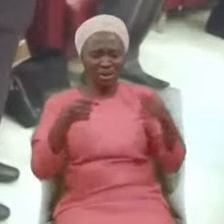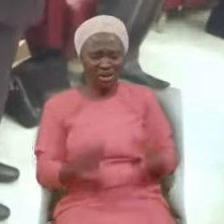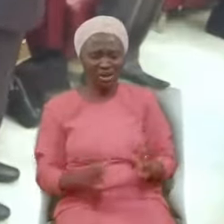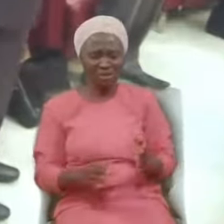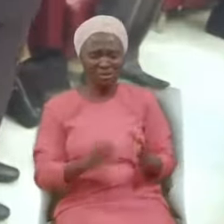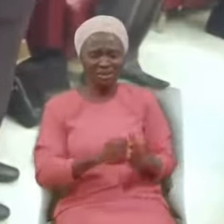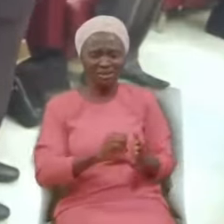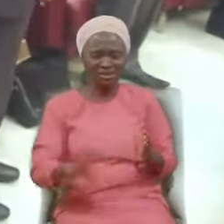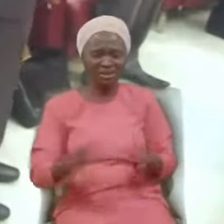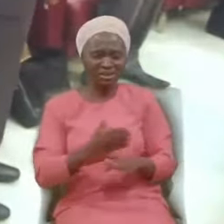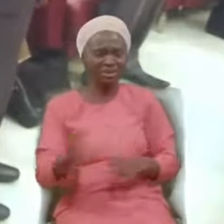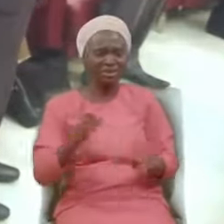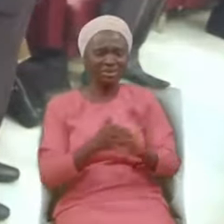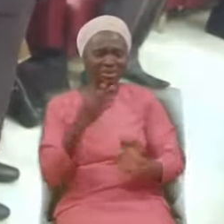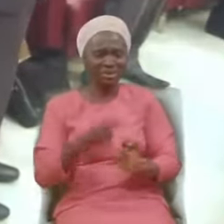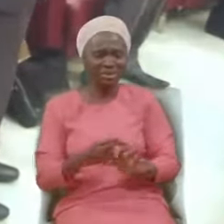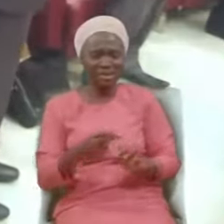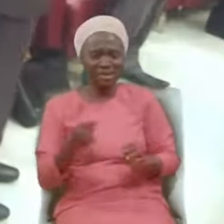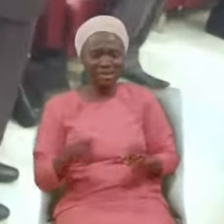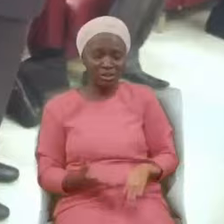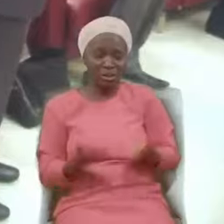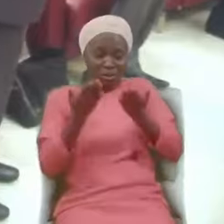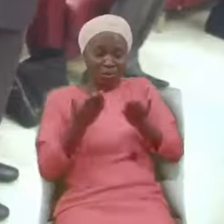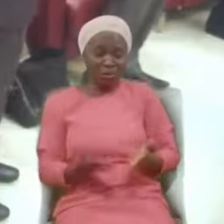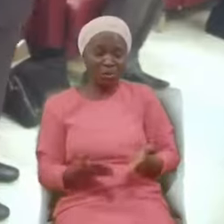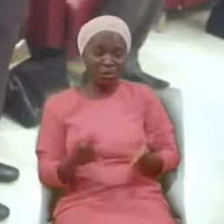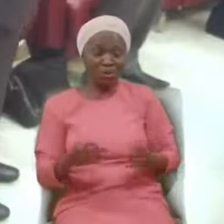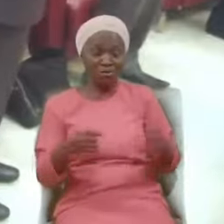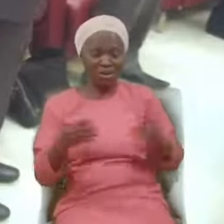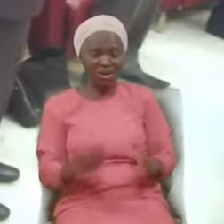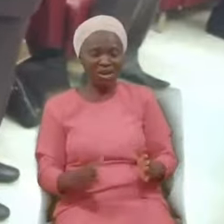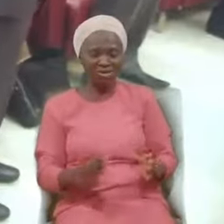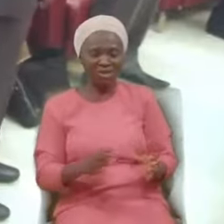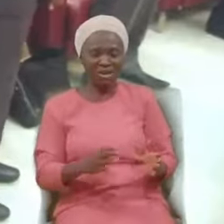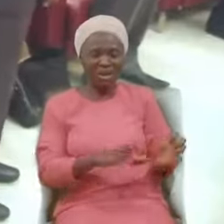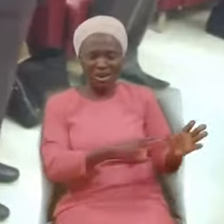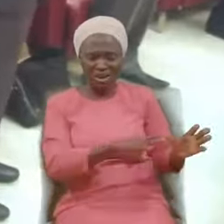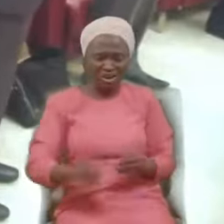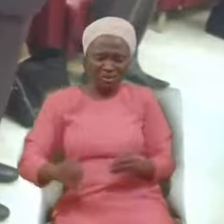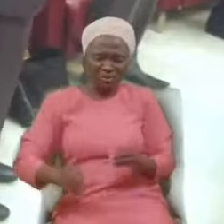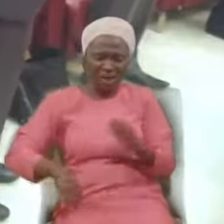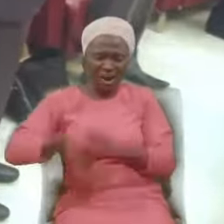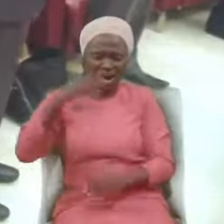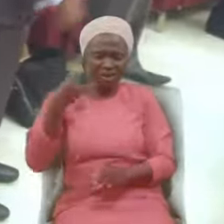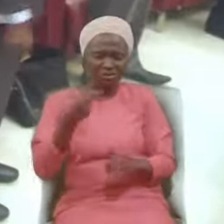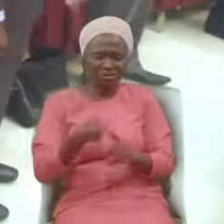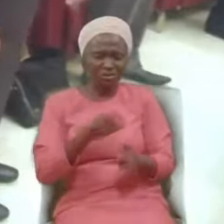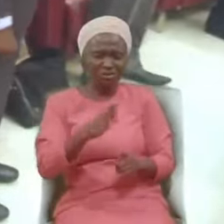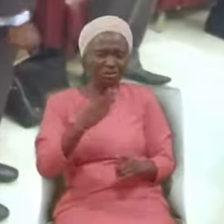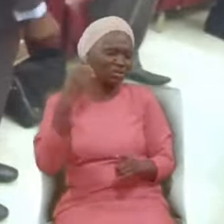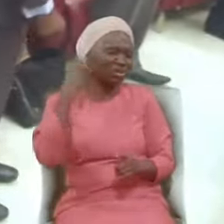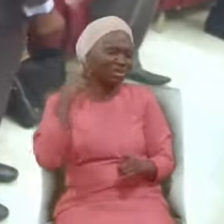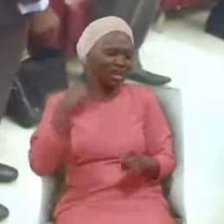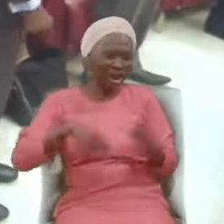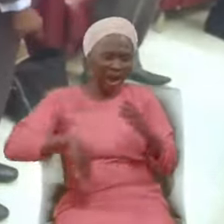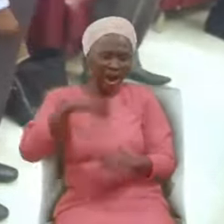That load taken away from your head, from your neck.